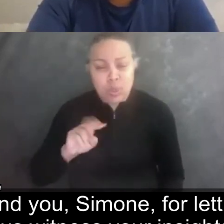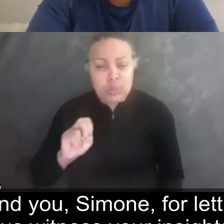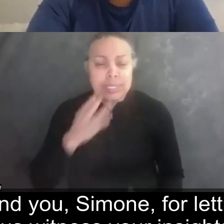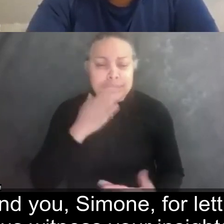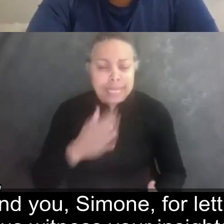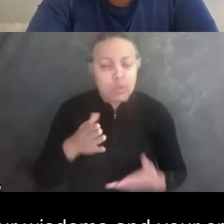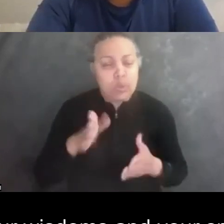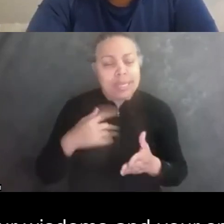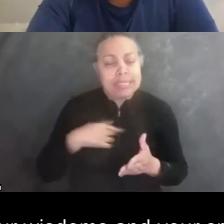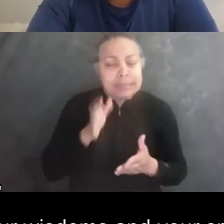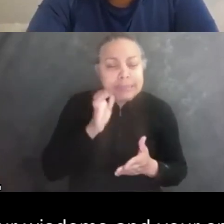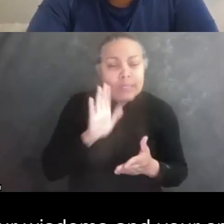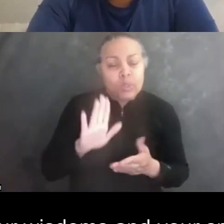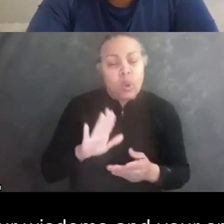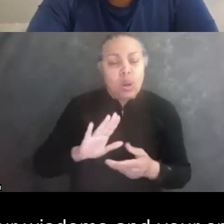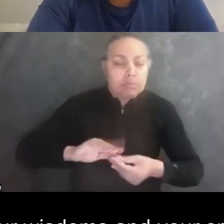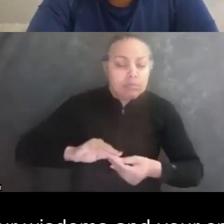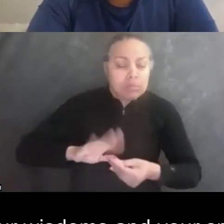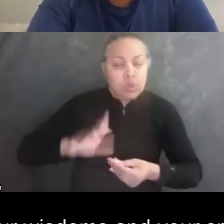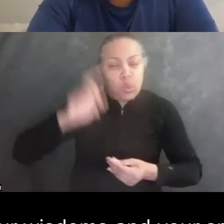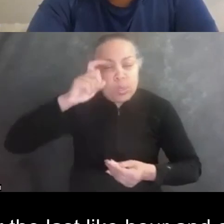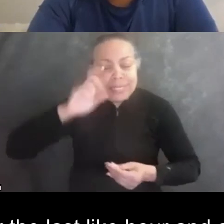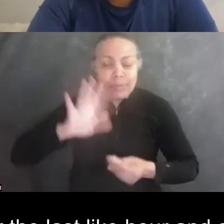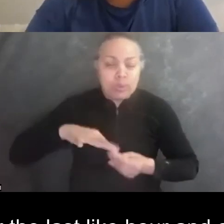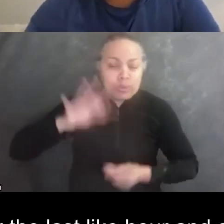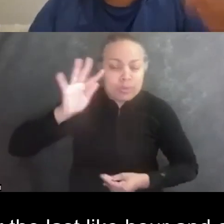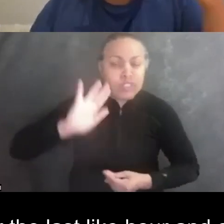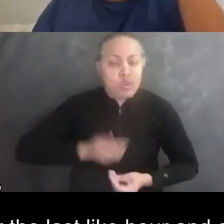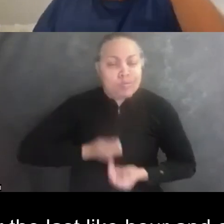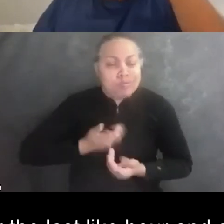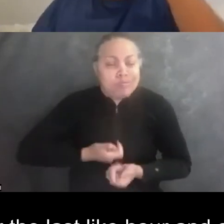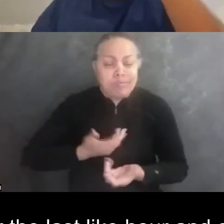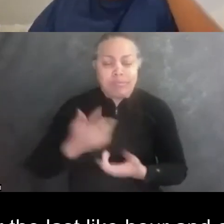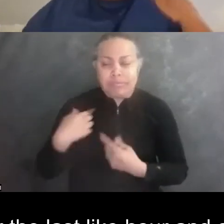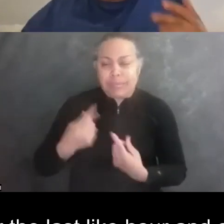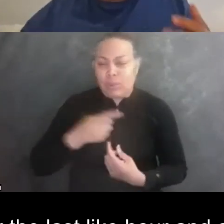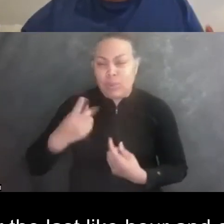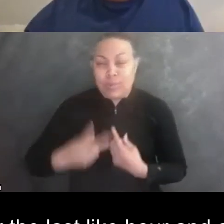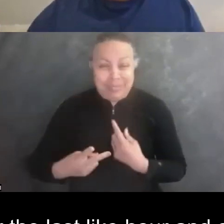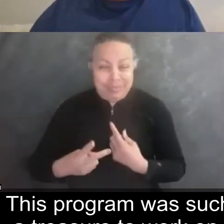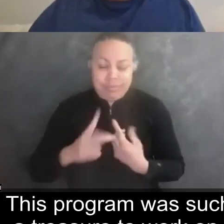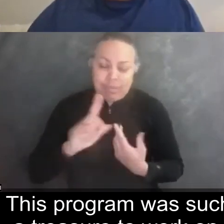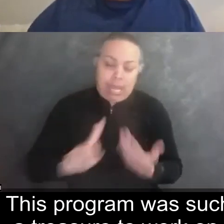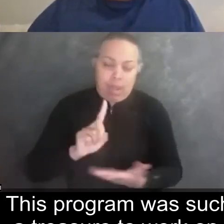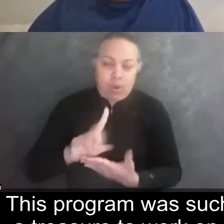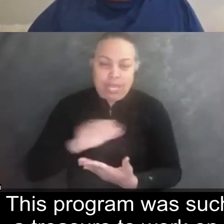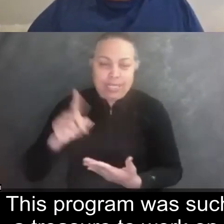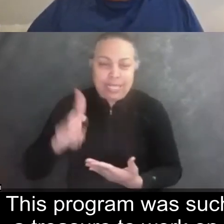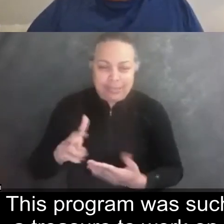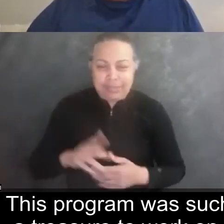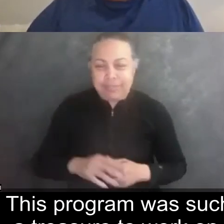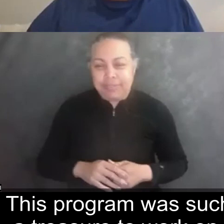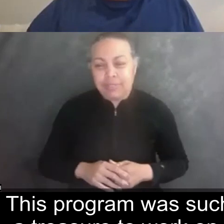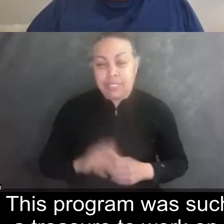your insights, your wisdoms and your spirits over the last like hour and a half. This